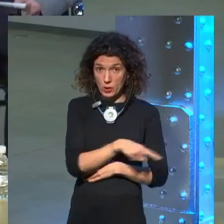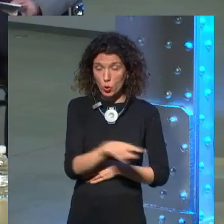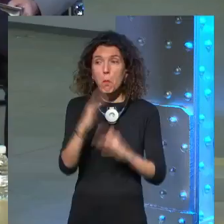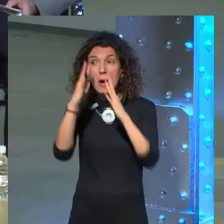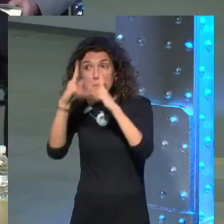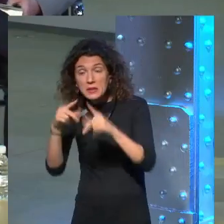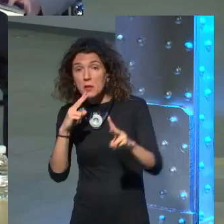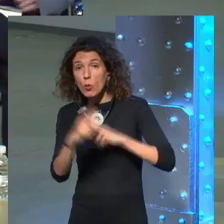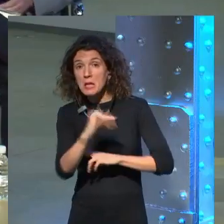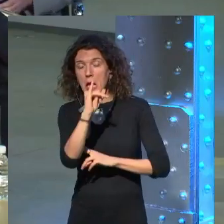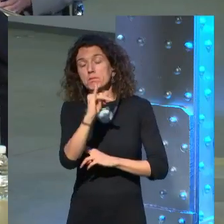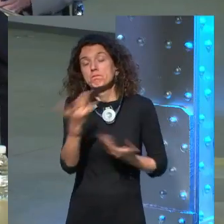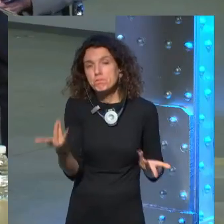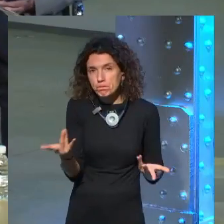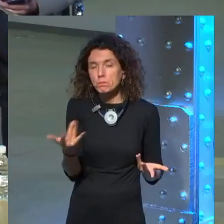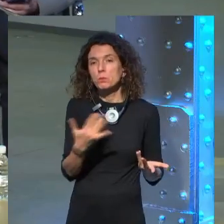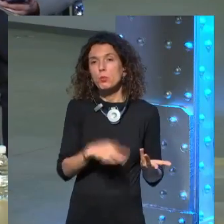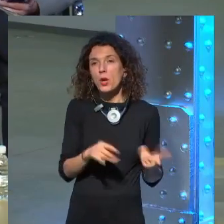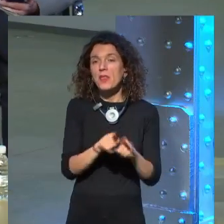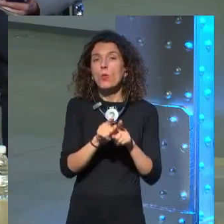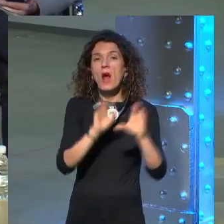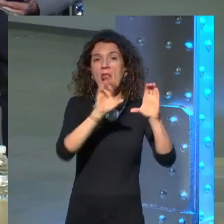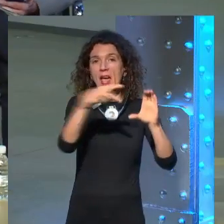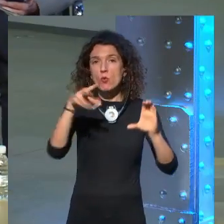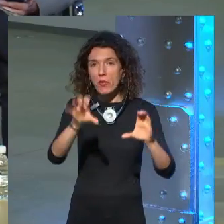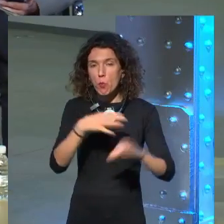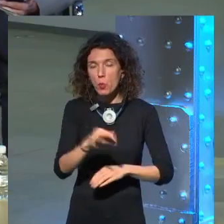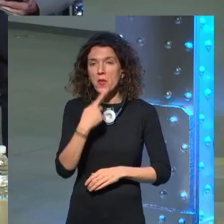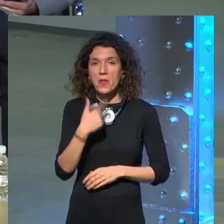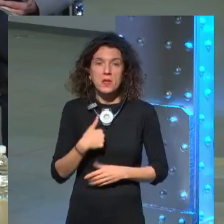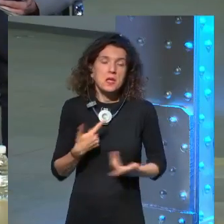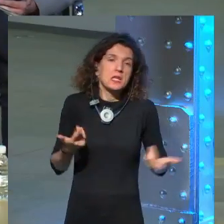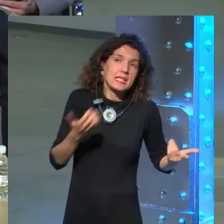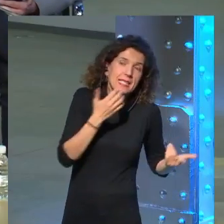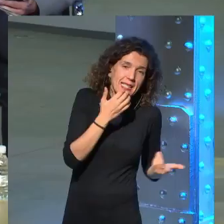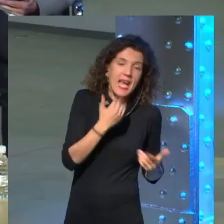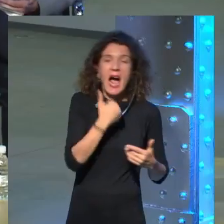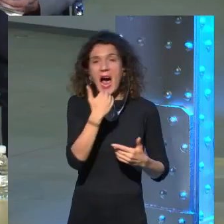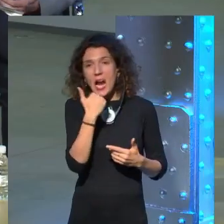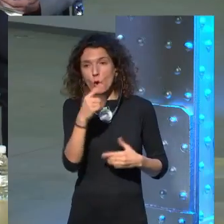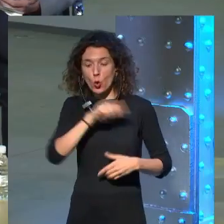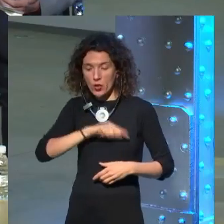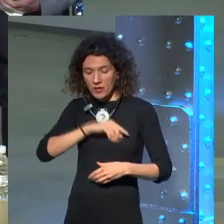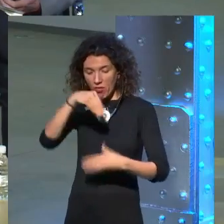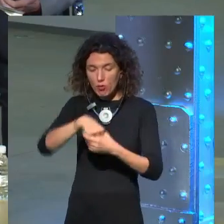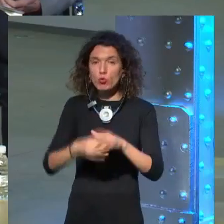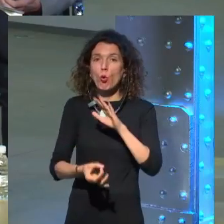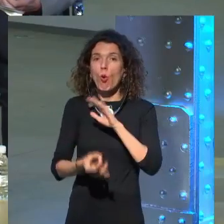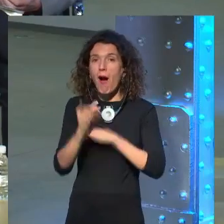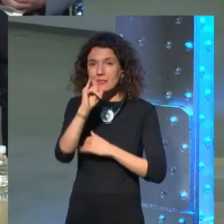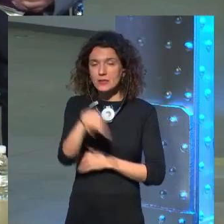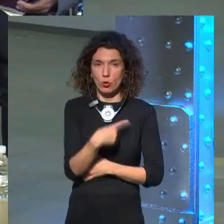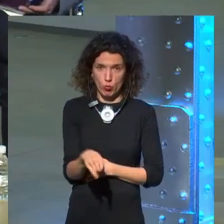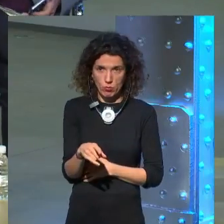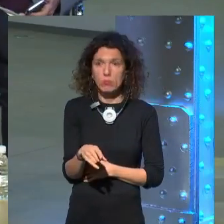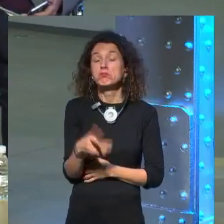we might have an equation which can tell whether something has become conscious or not, which will be able to